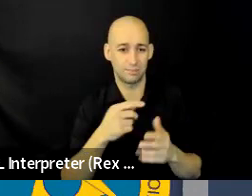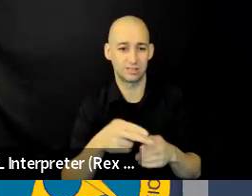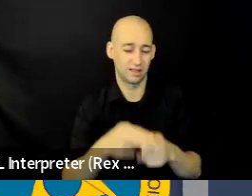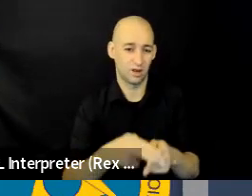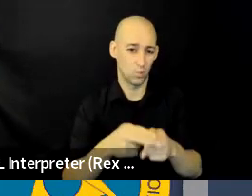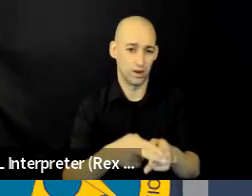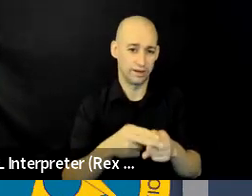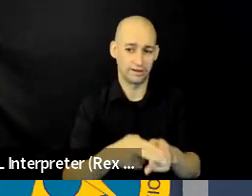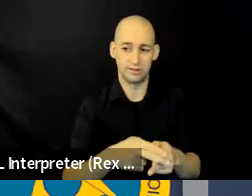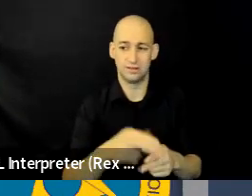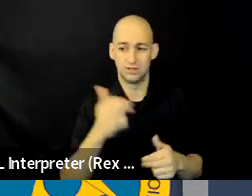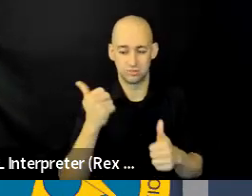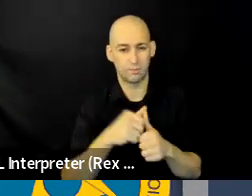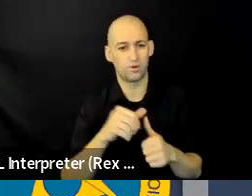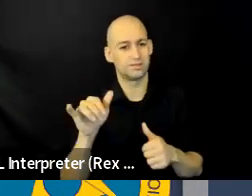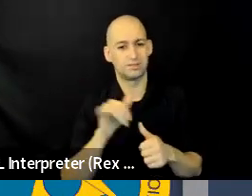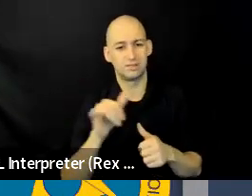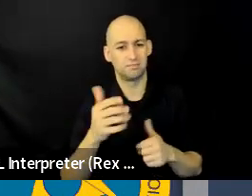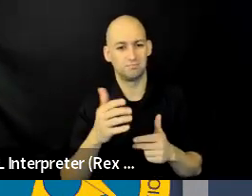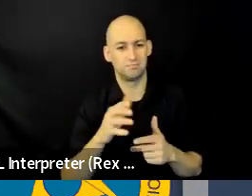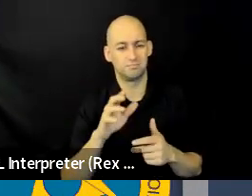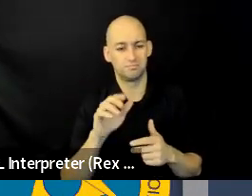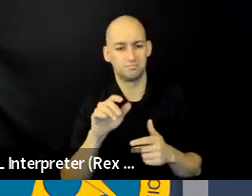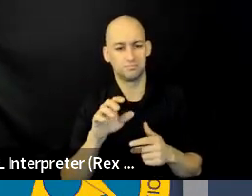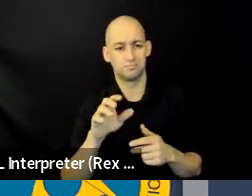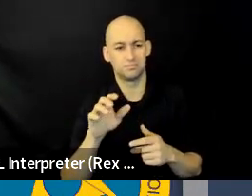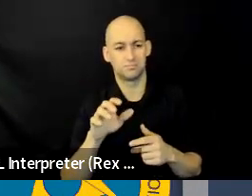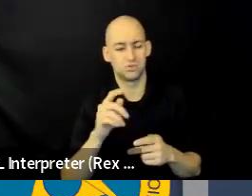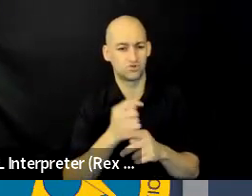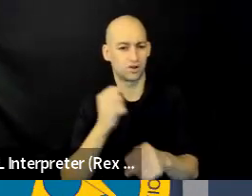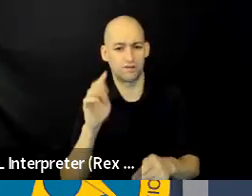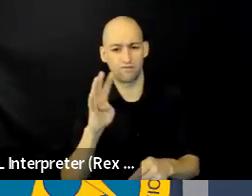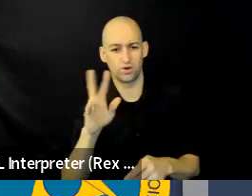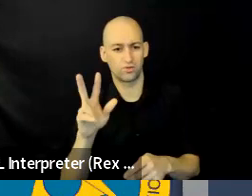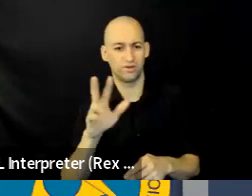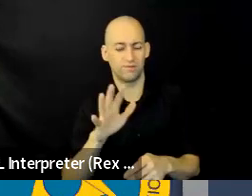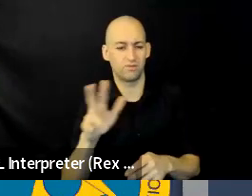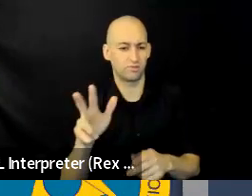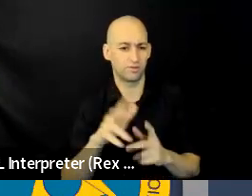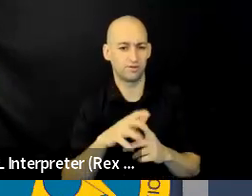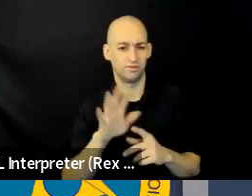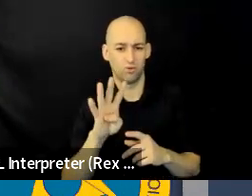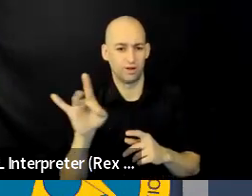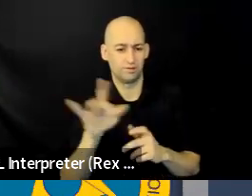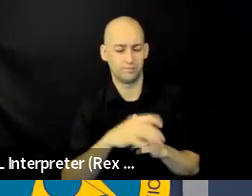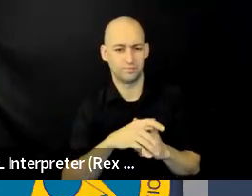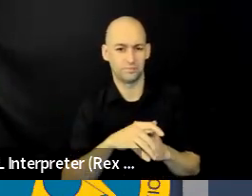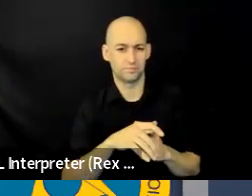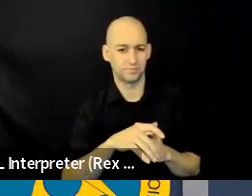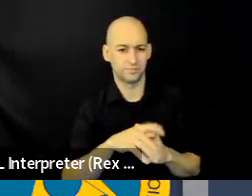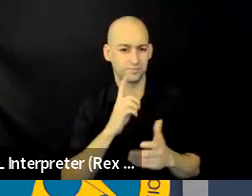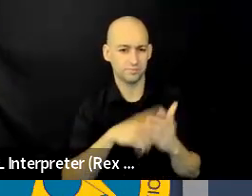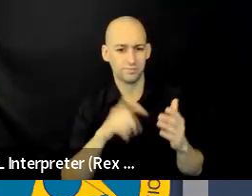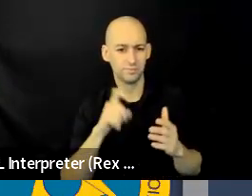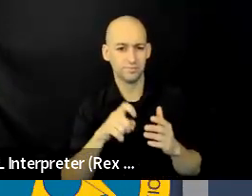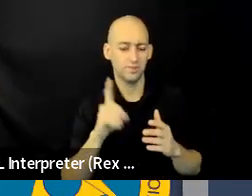Remember, it's just a longer trailer. It's the same truck that hauls a 40, a 43, or a 53, or a 48. So what we need to